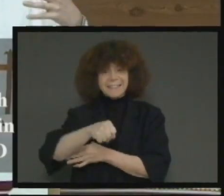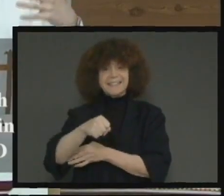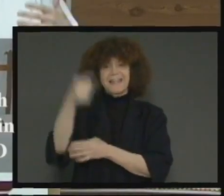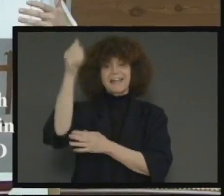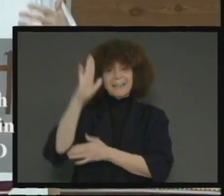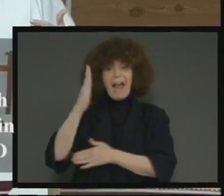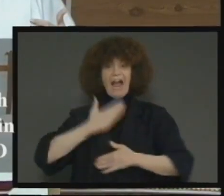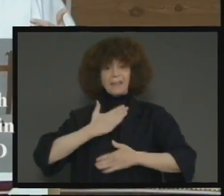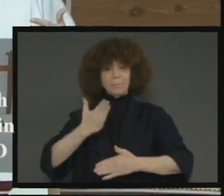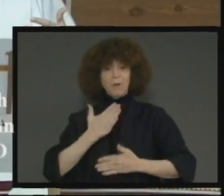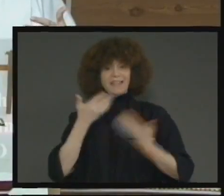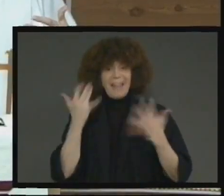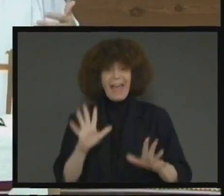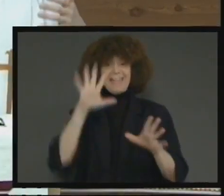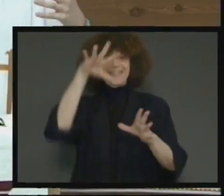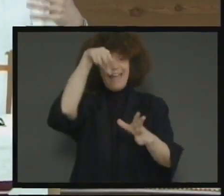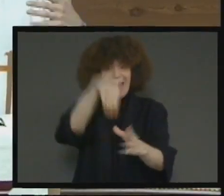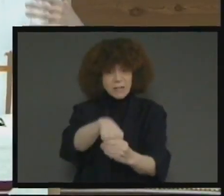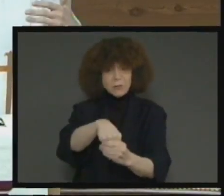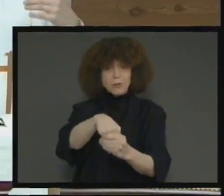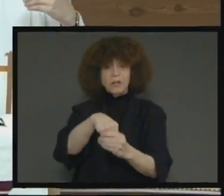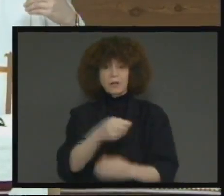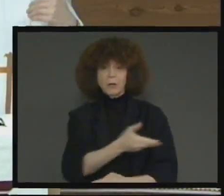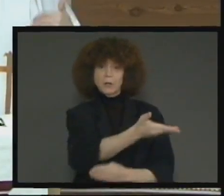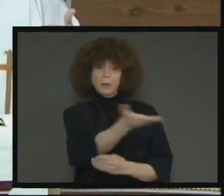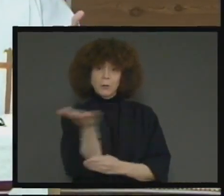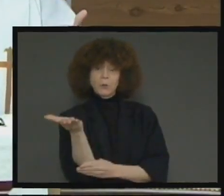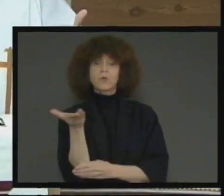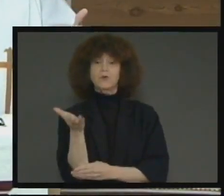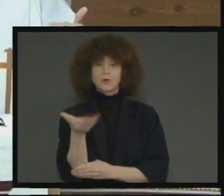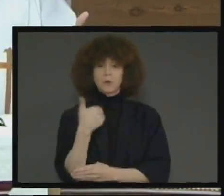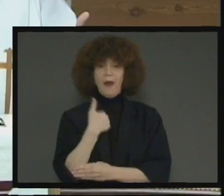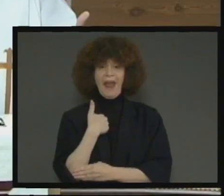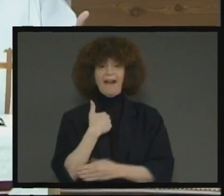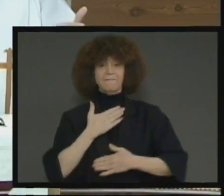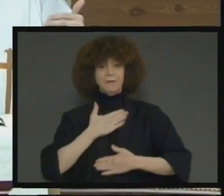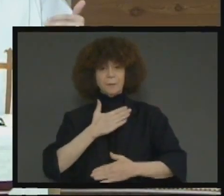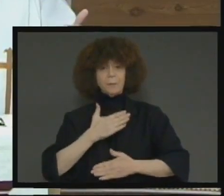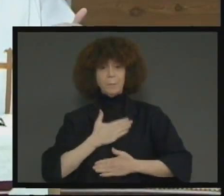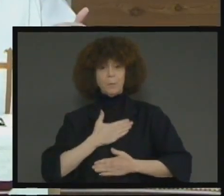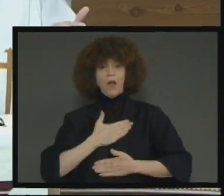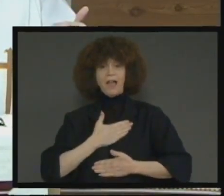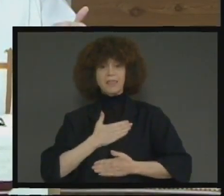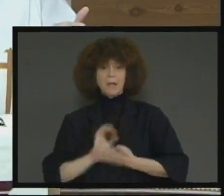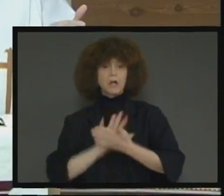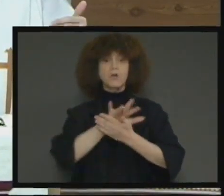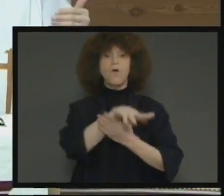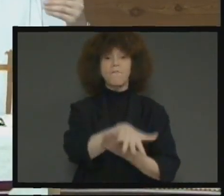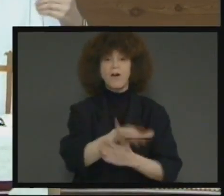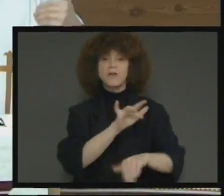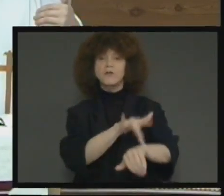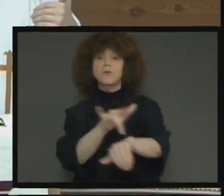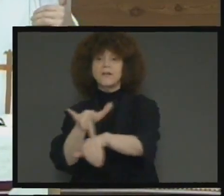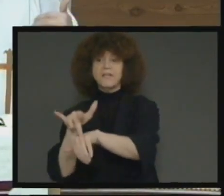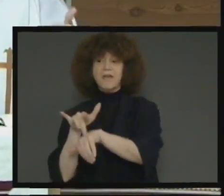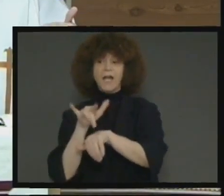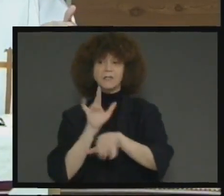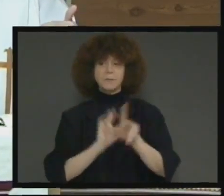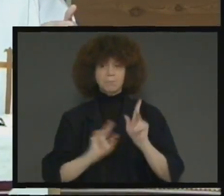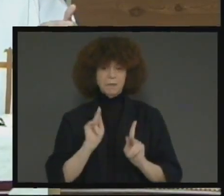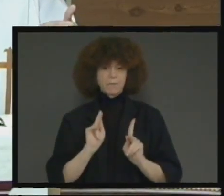life. He proclaims to them the forgiveness of sins. He, through his sacrifice, through his death